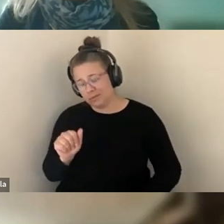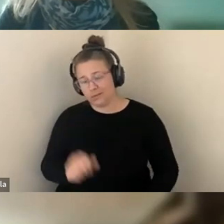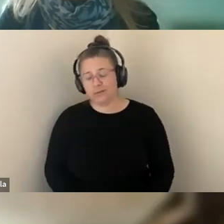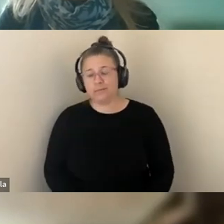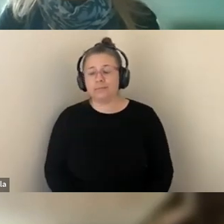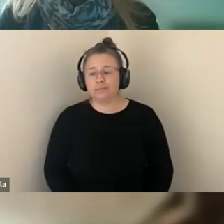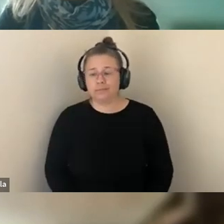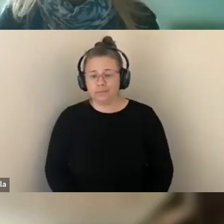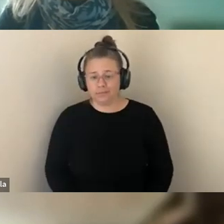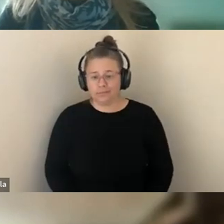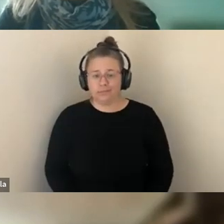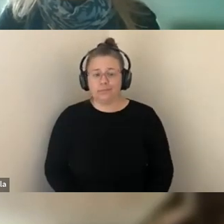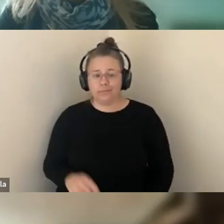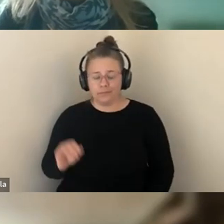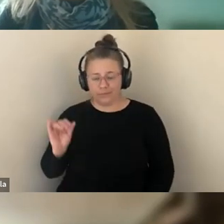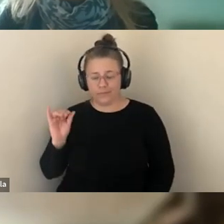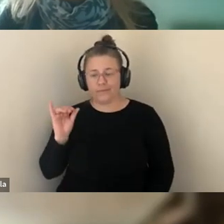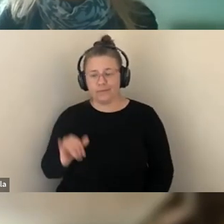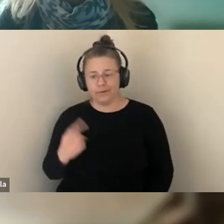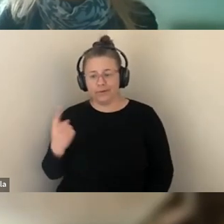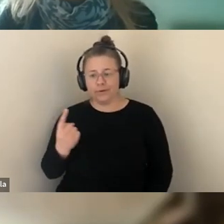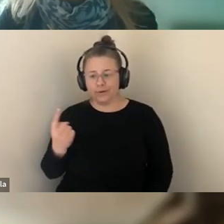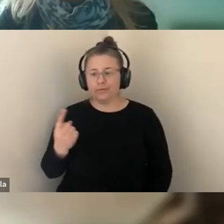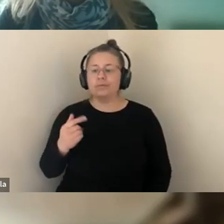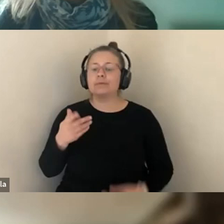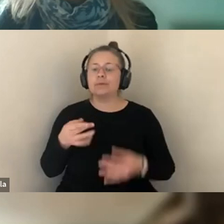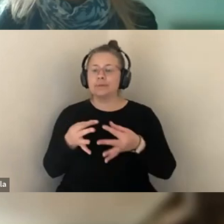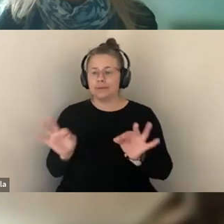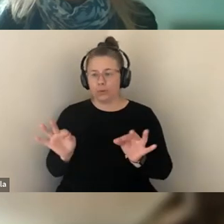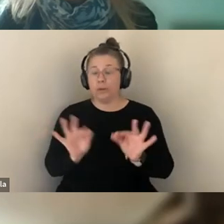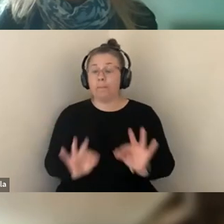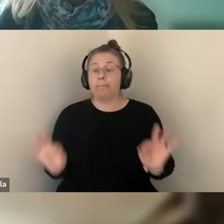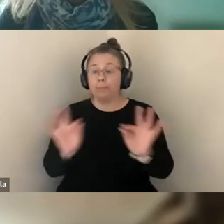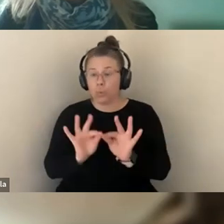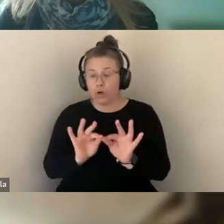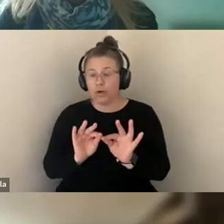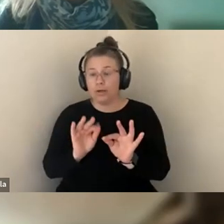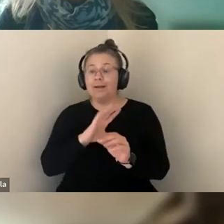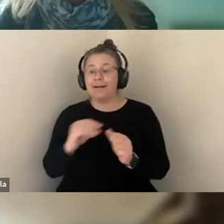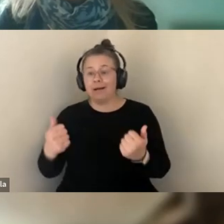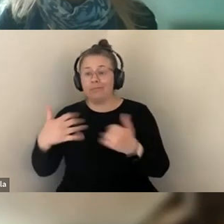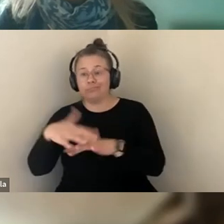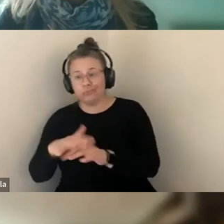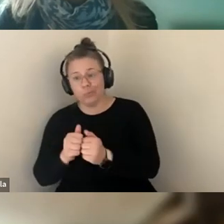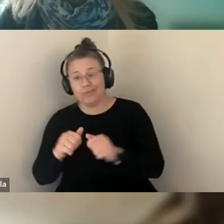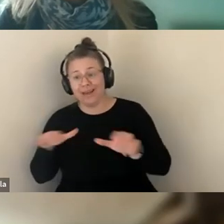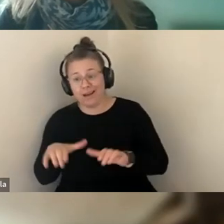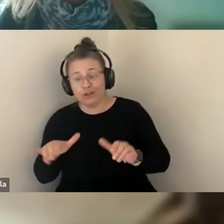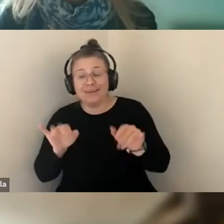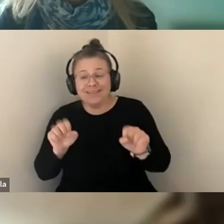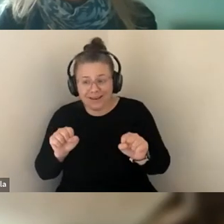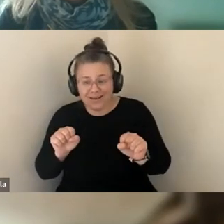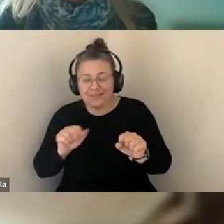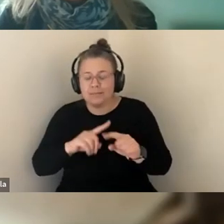is something where I think language is extraordinarily important and intertwined with action, but it is also action. So it's not